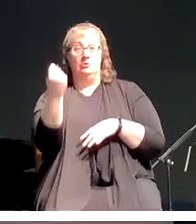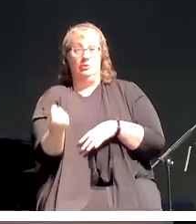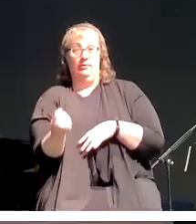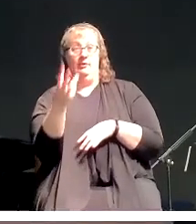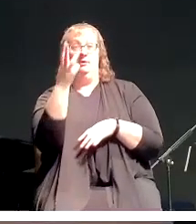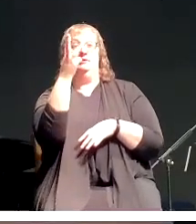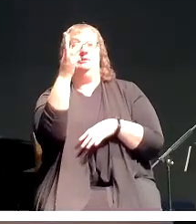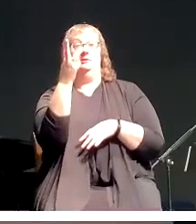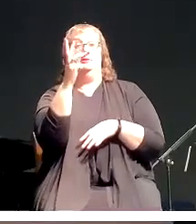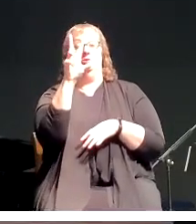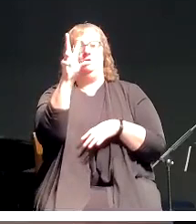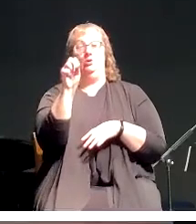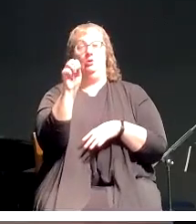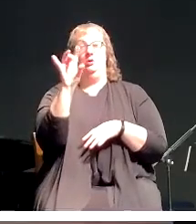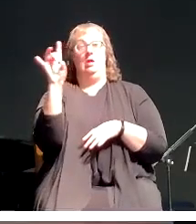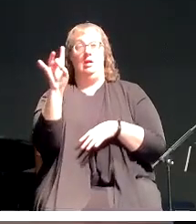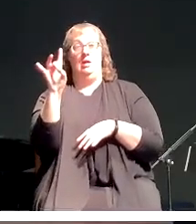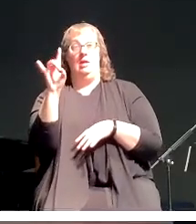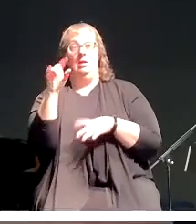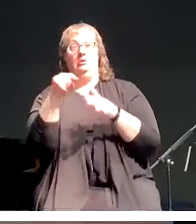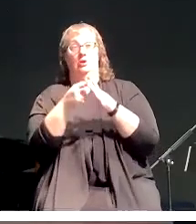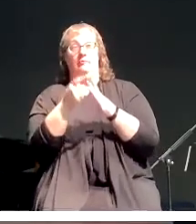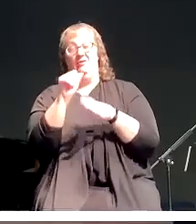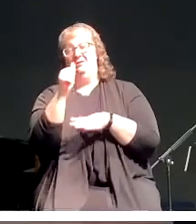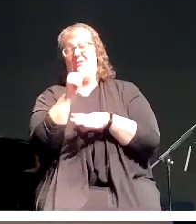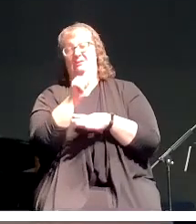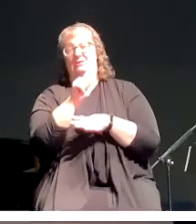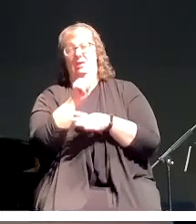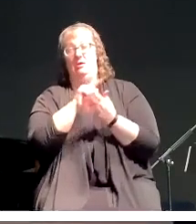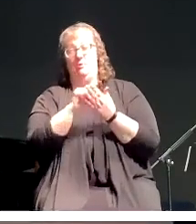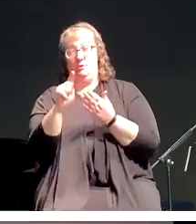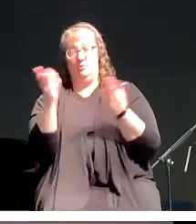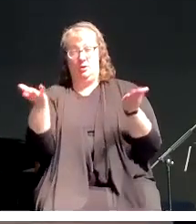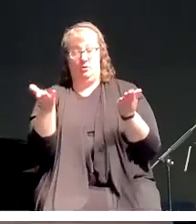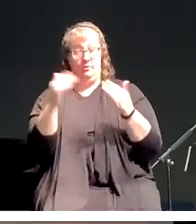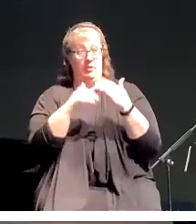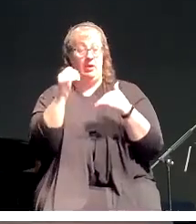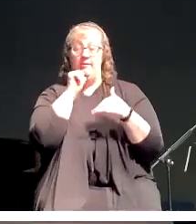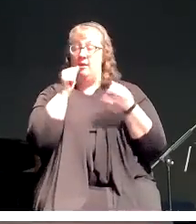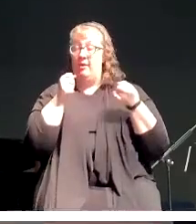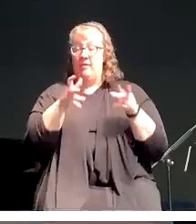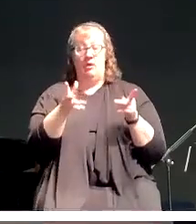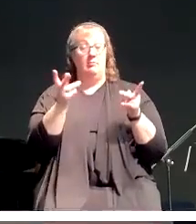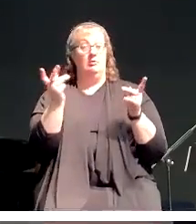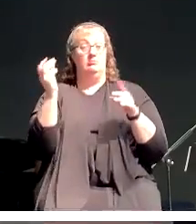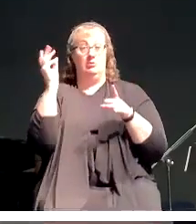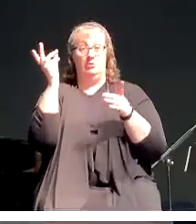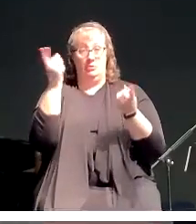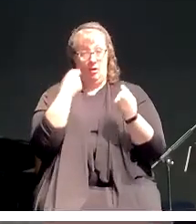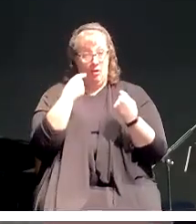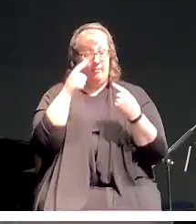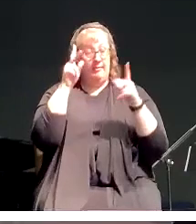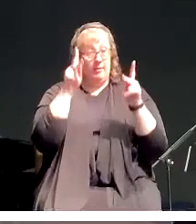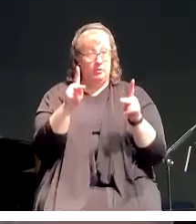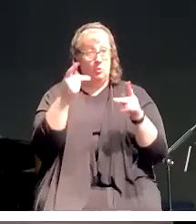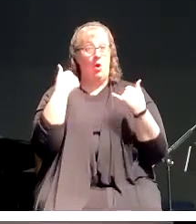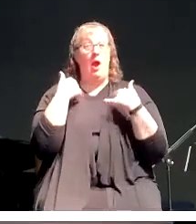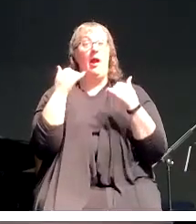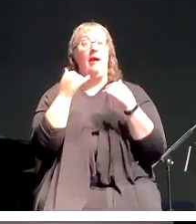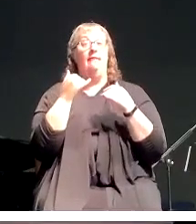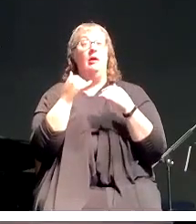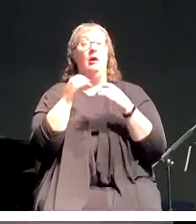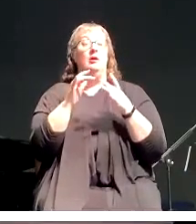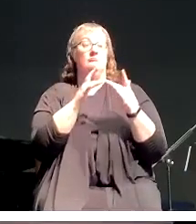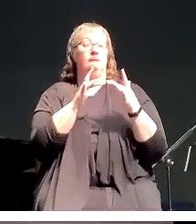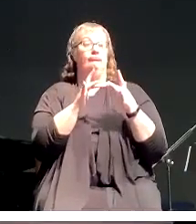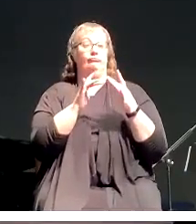to 8, and it's starting this Tuesday for 10 weeks right here in this building. If you're not available to make it in person, we will have it live